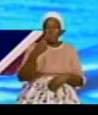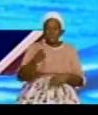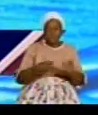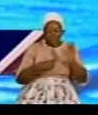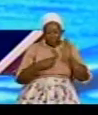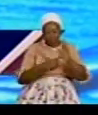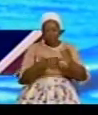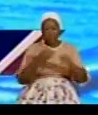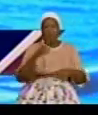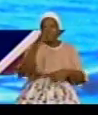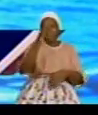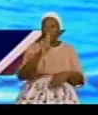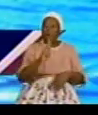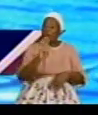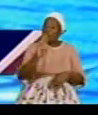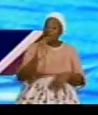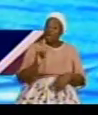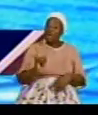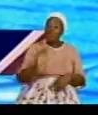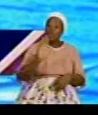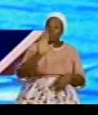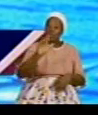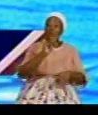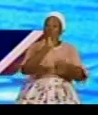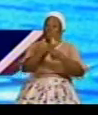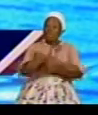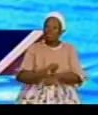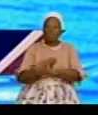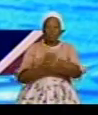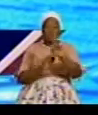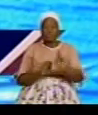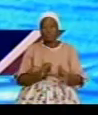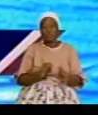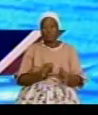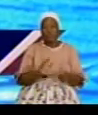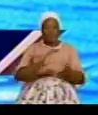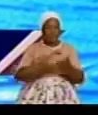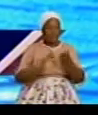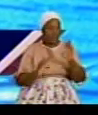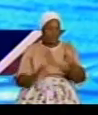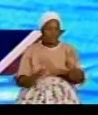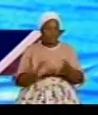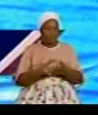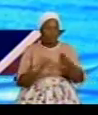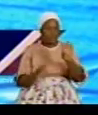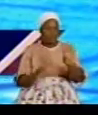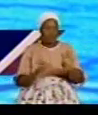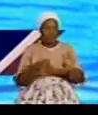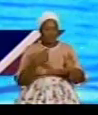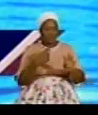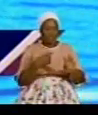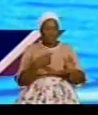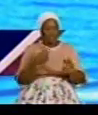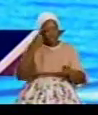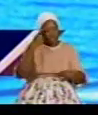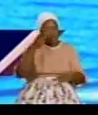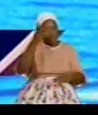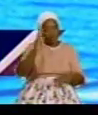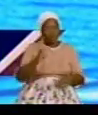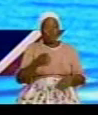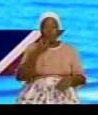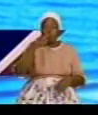of God, by your tradition? Verse 4, in verse 4 it says, for